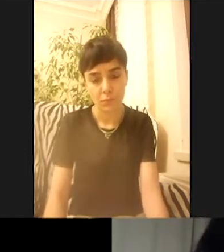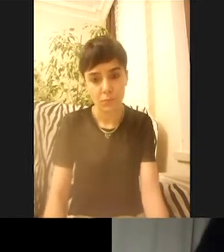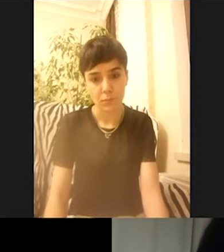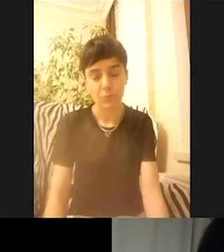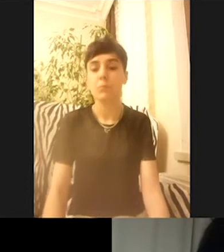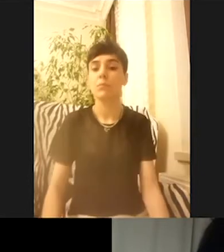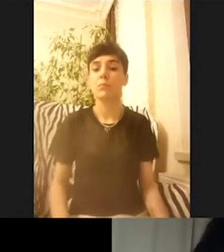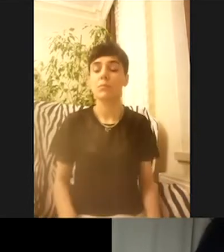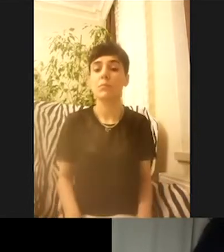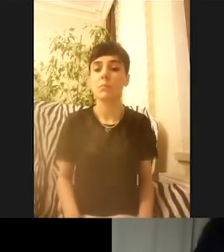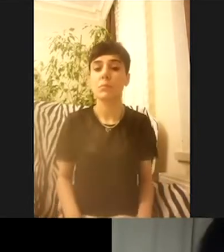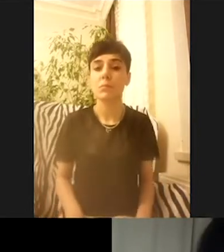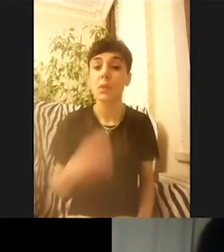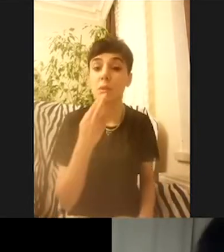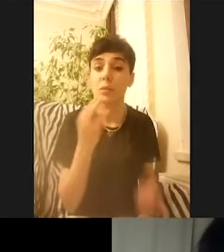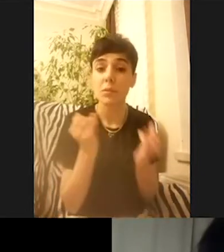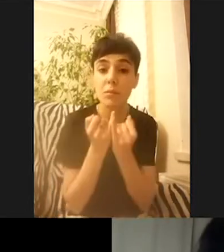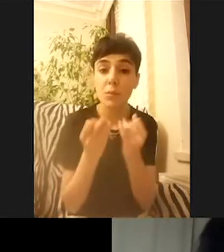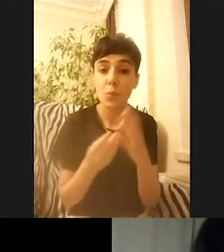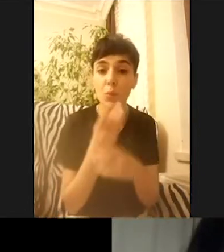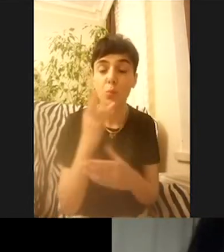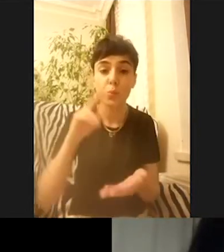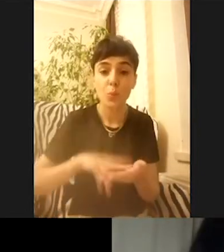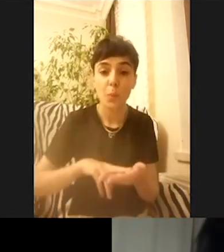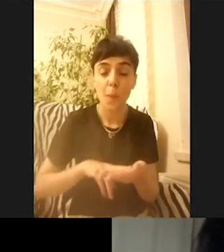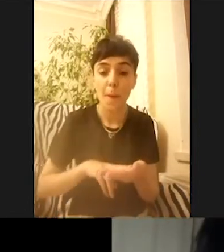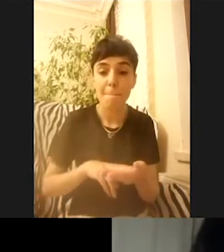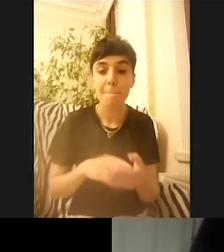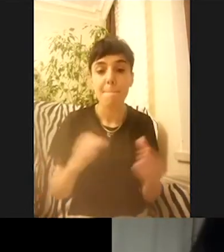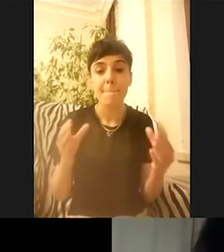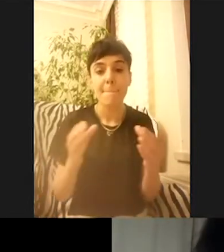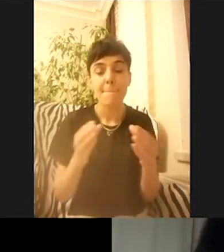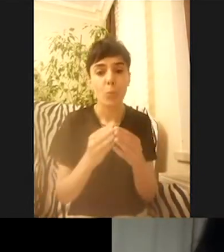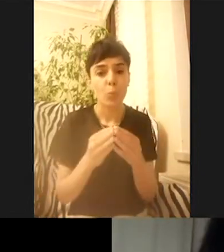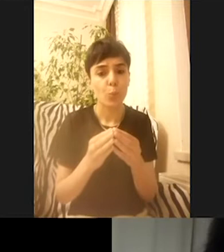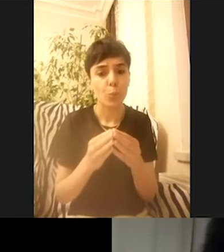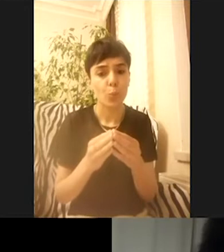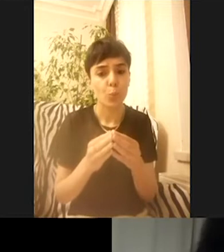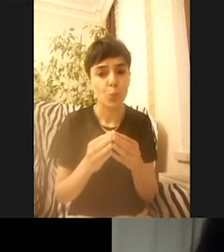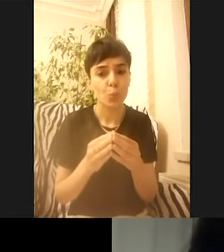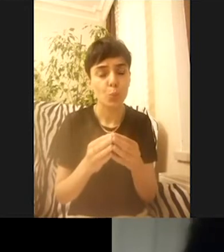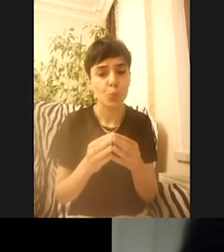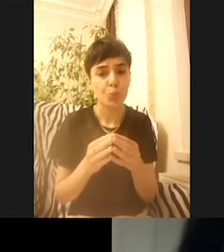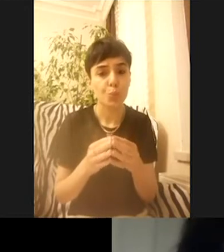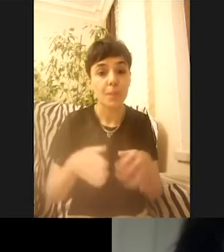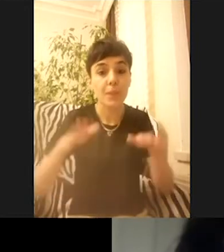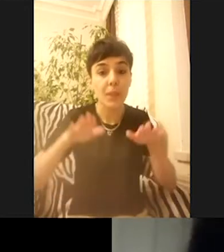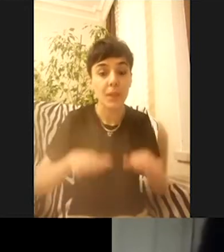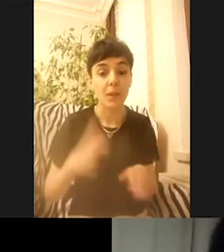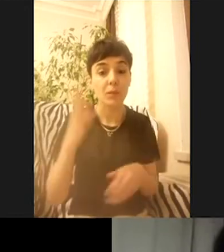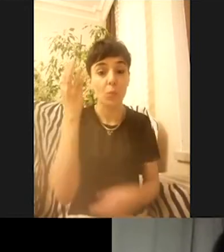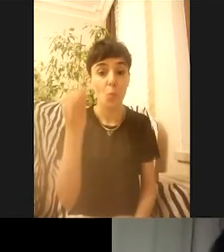status from the candidate one to full member, permanent one. We learned this graceful news from Melih Bulu on the day